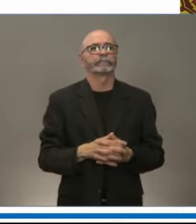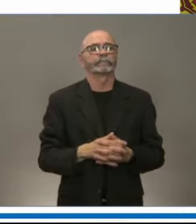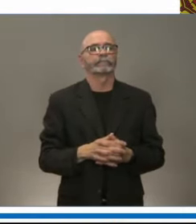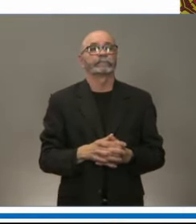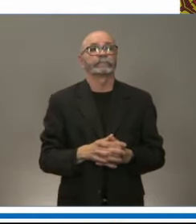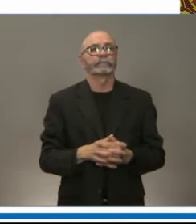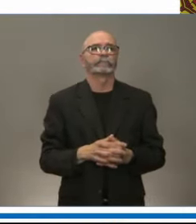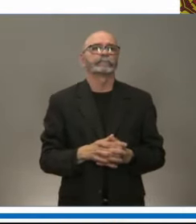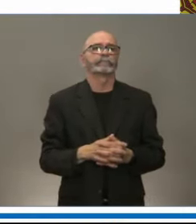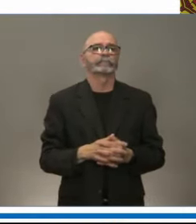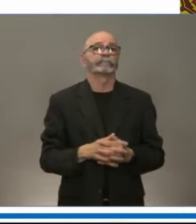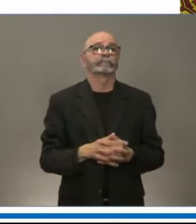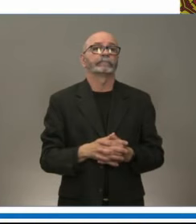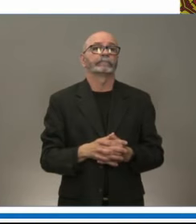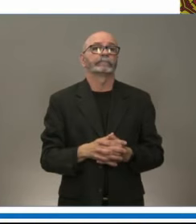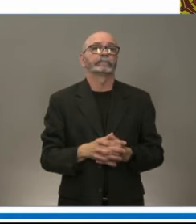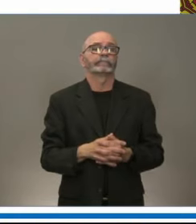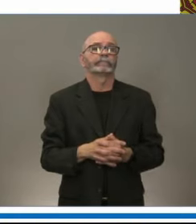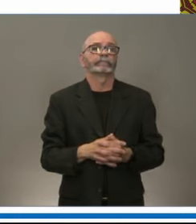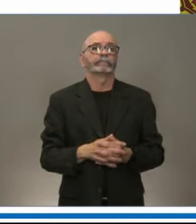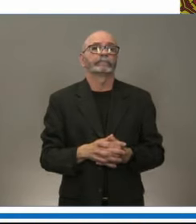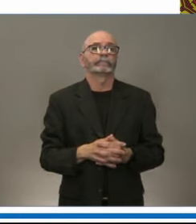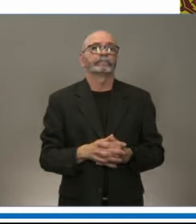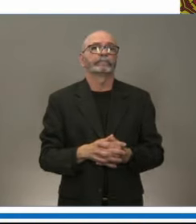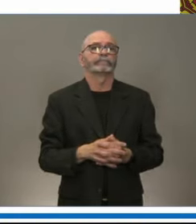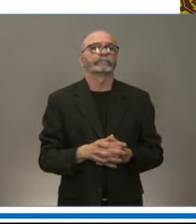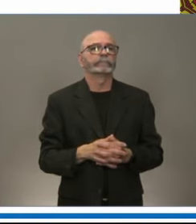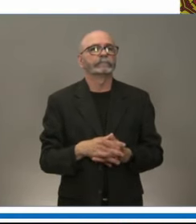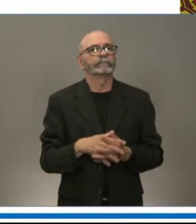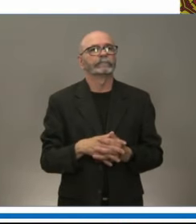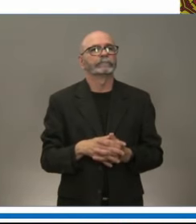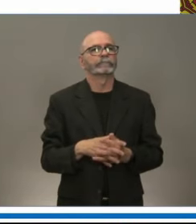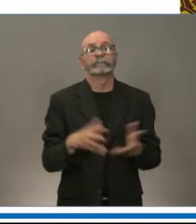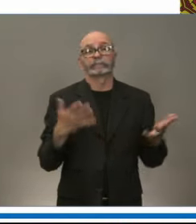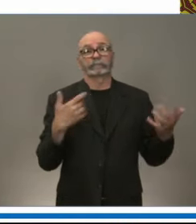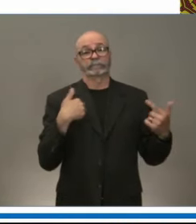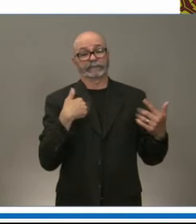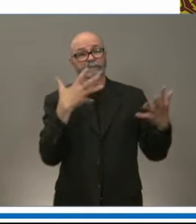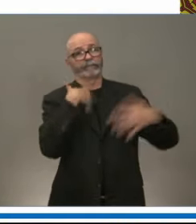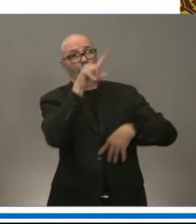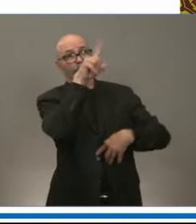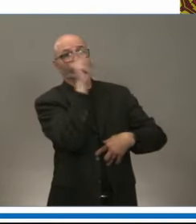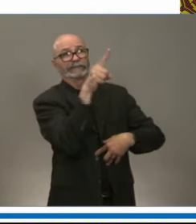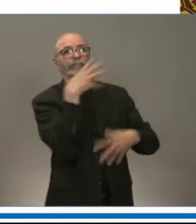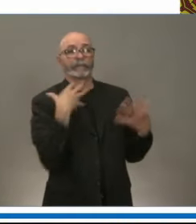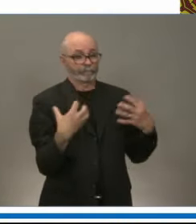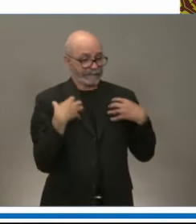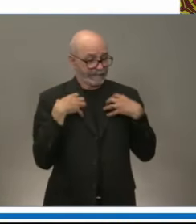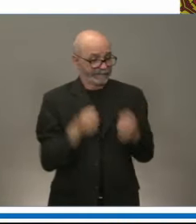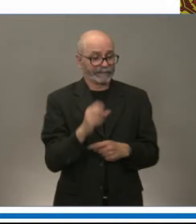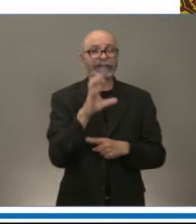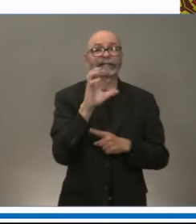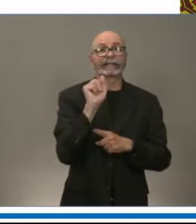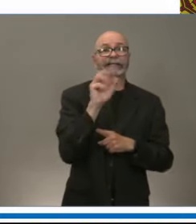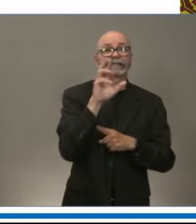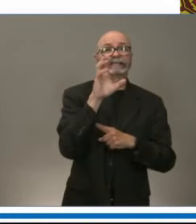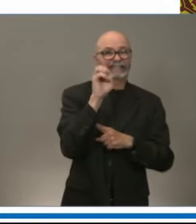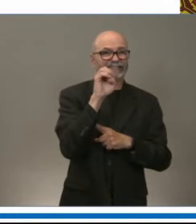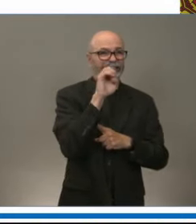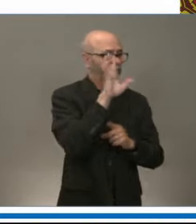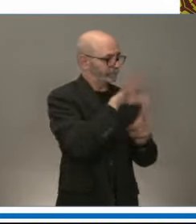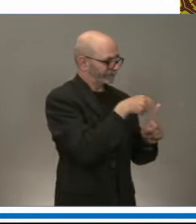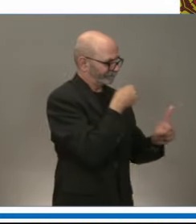My question concerns the impact on the healthcare system. That's a major reason why we have all